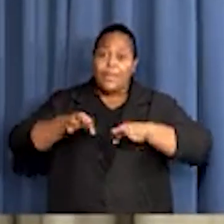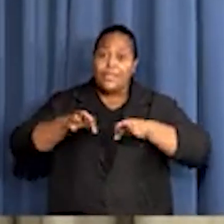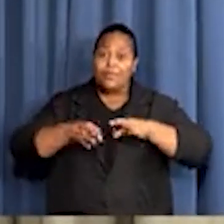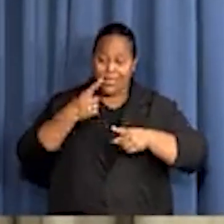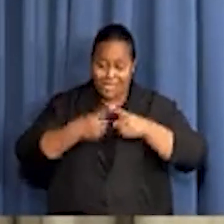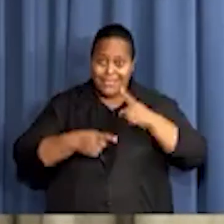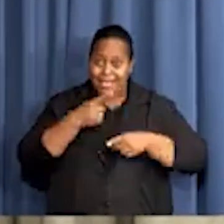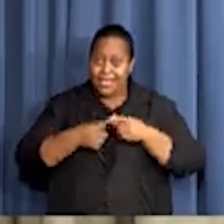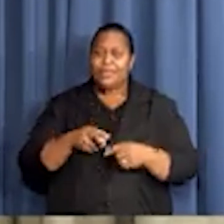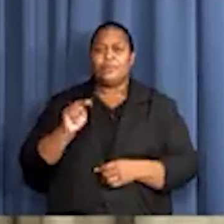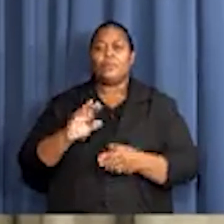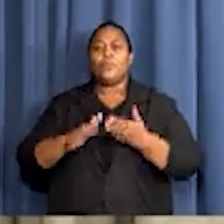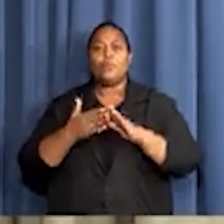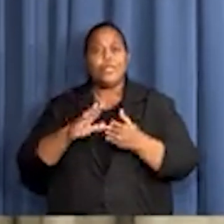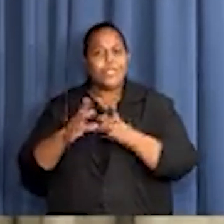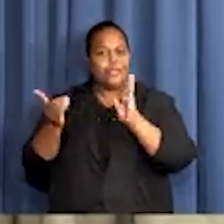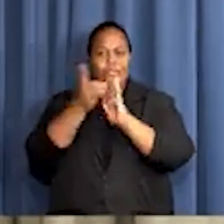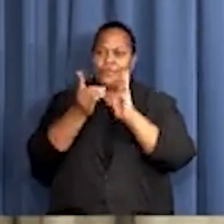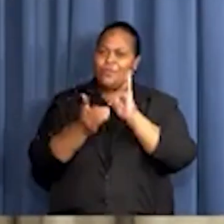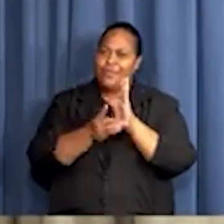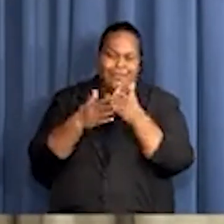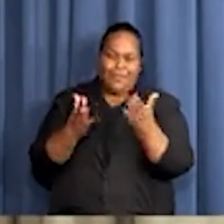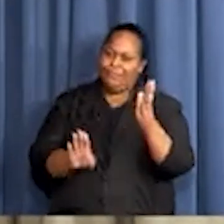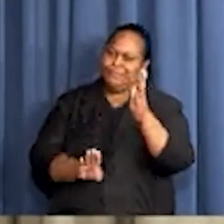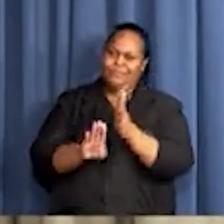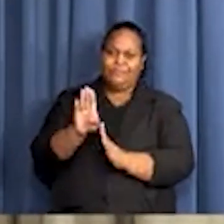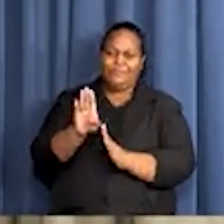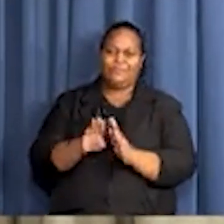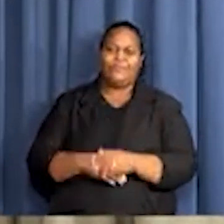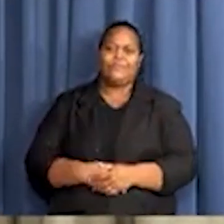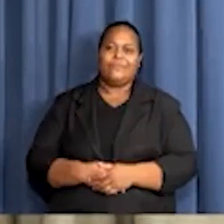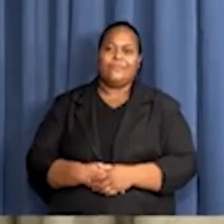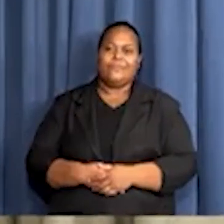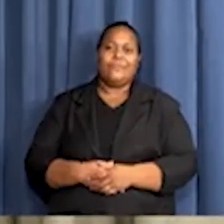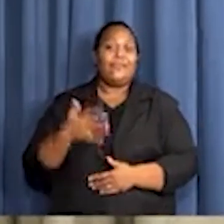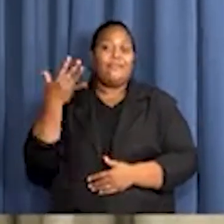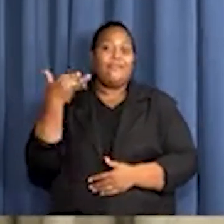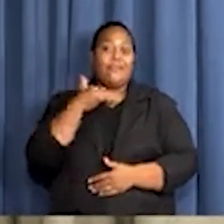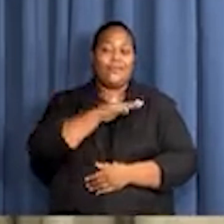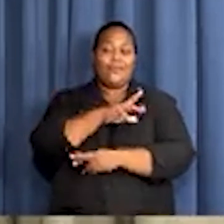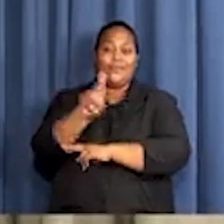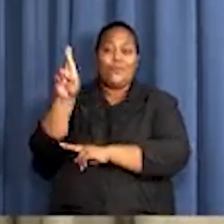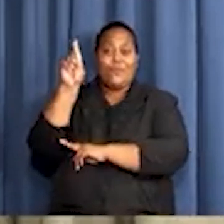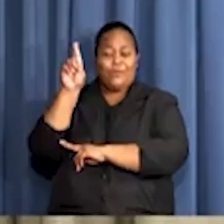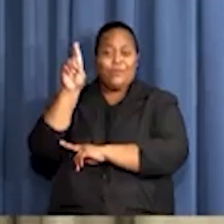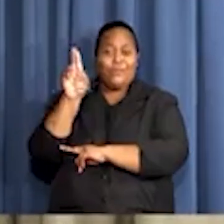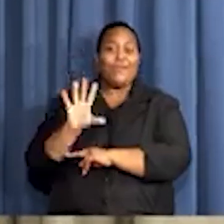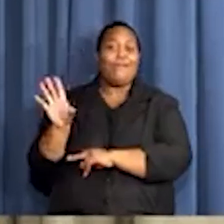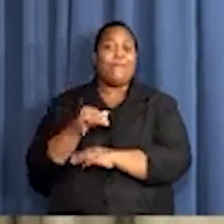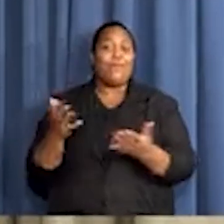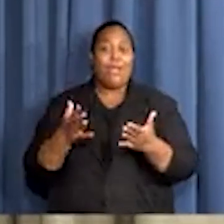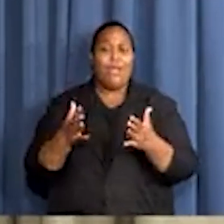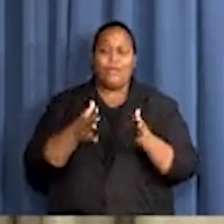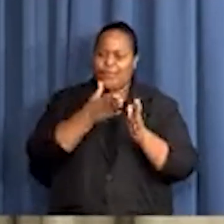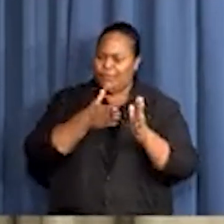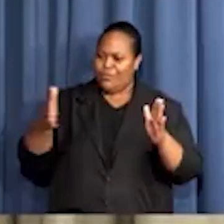community democracy are well advanced now. 500 delegates from a cross-section